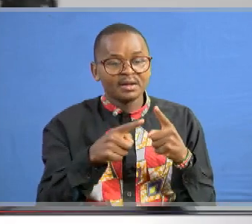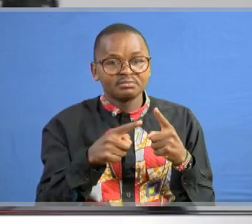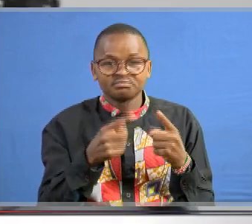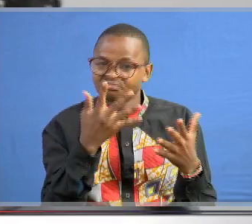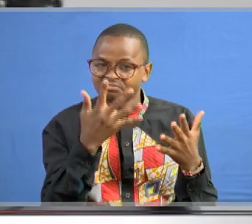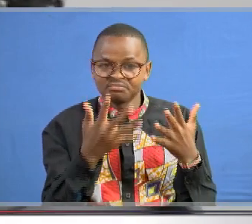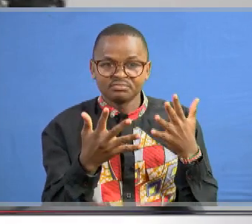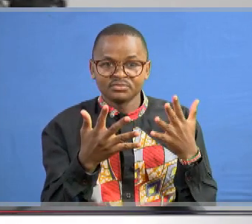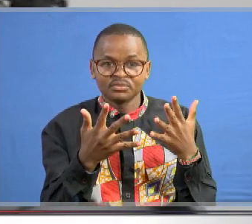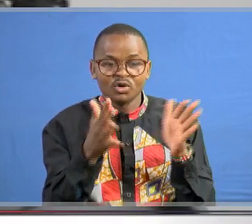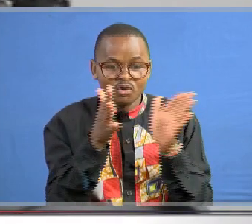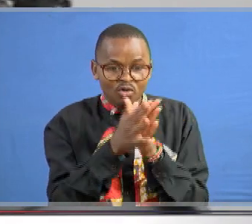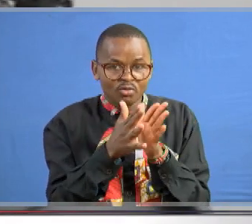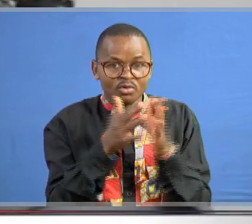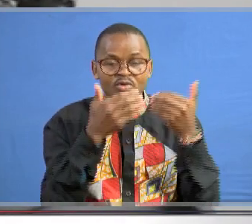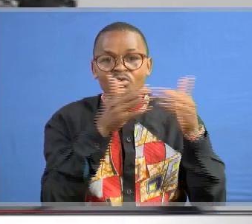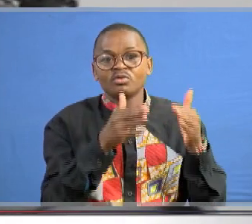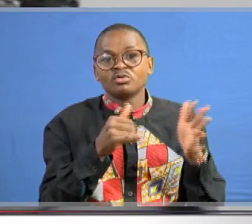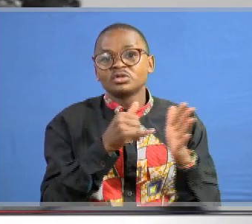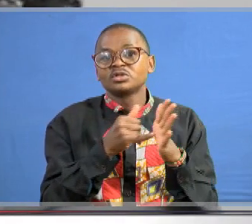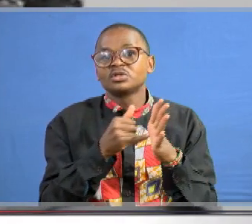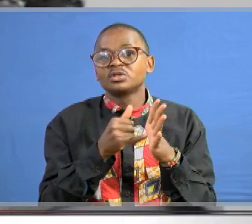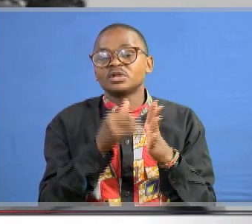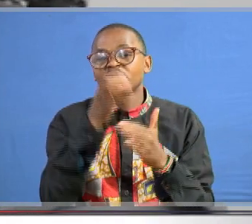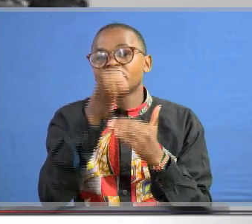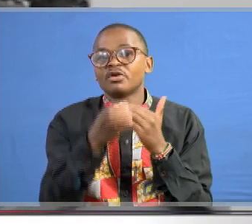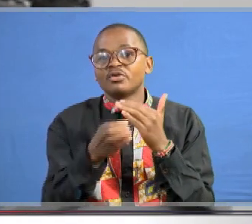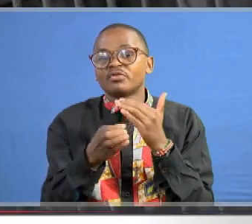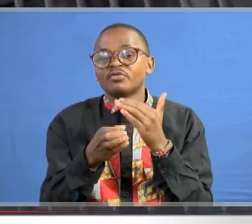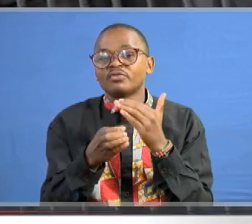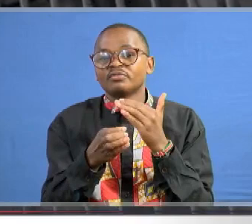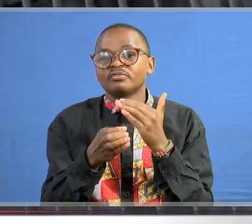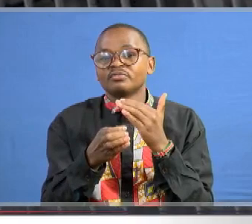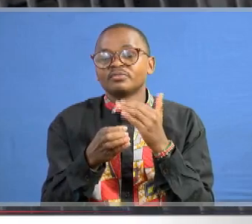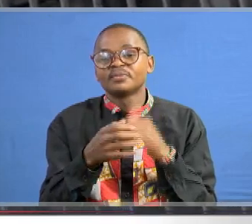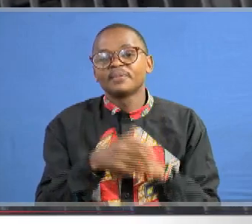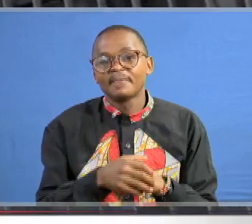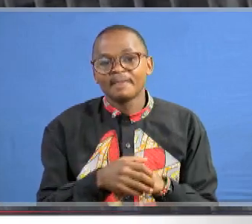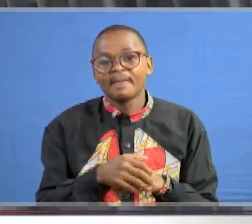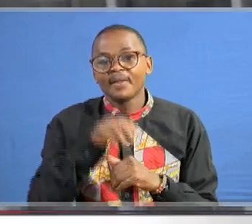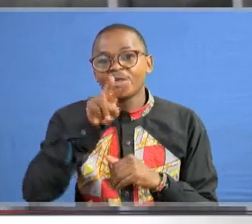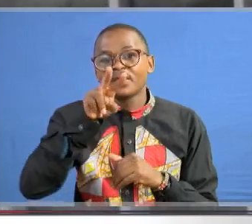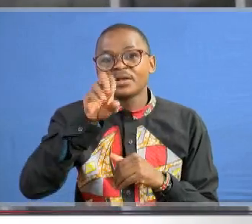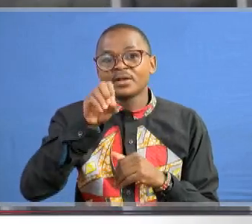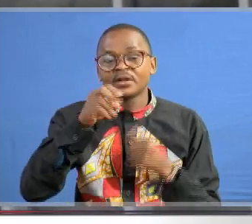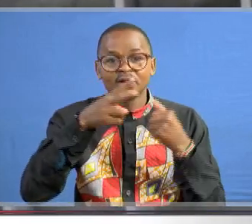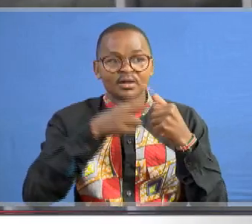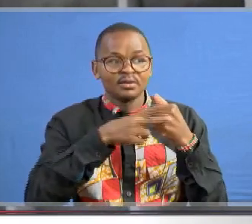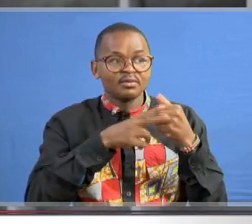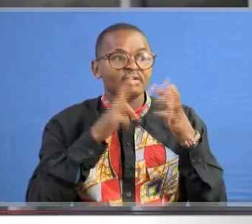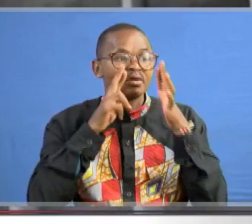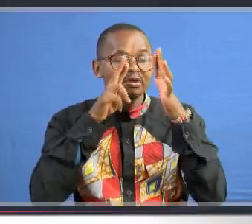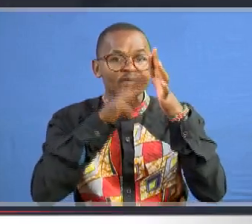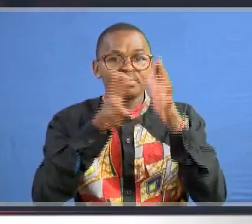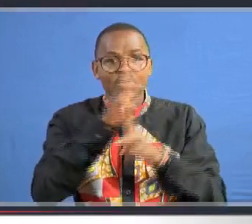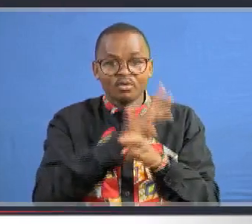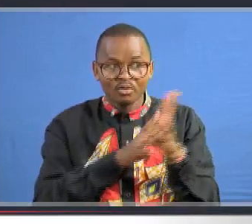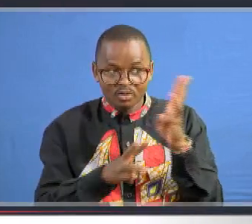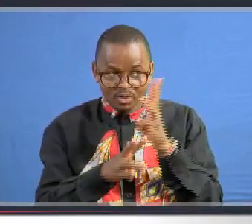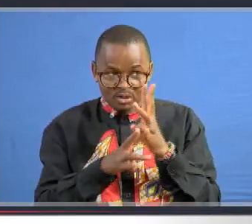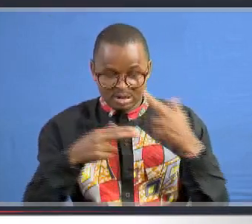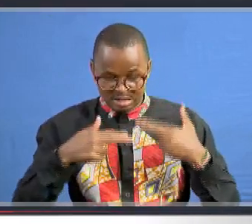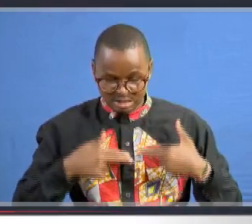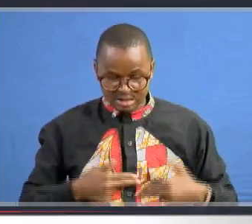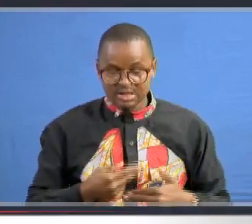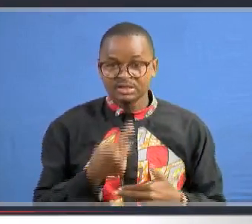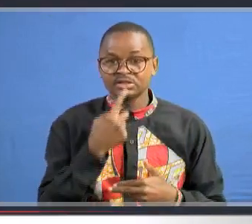seems I'm almost losing it." End of quote. A 2017 report by the World Health